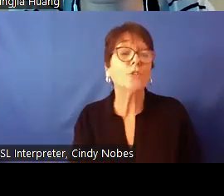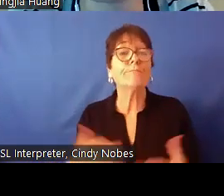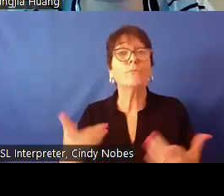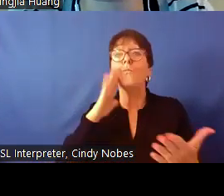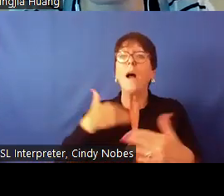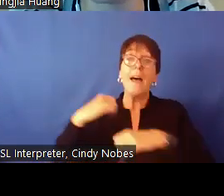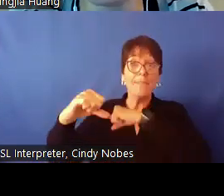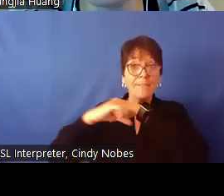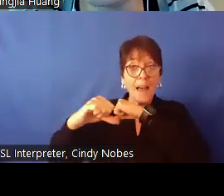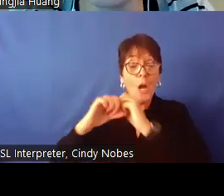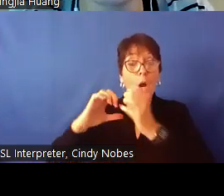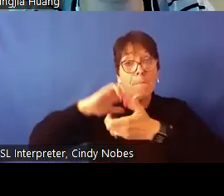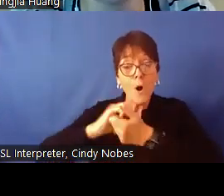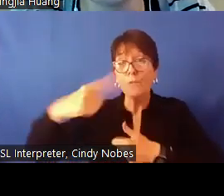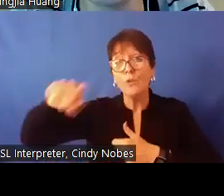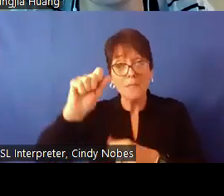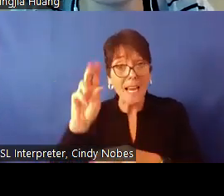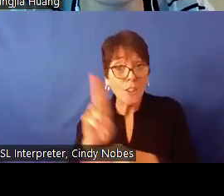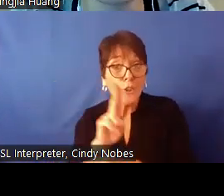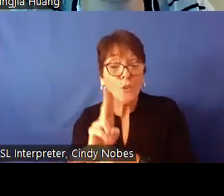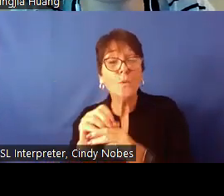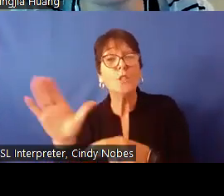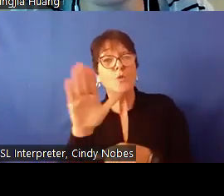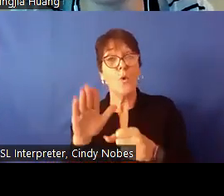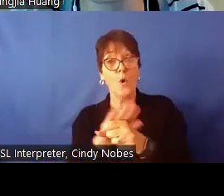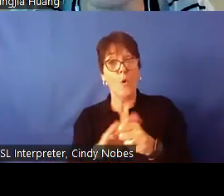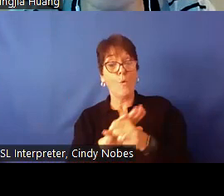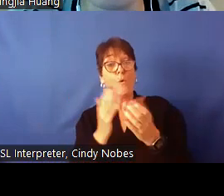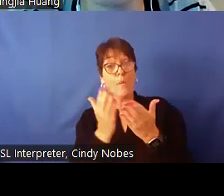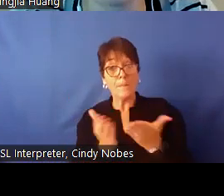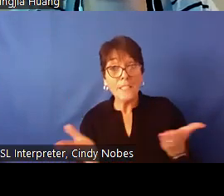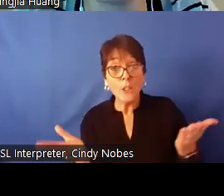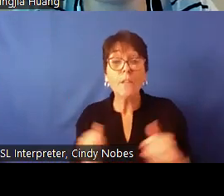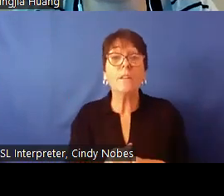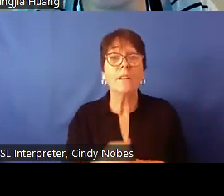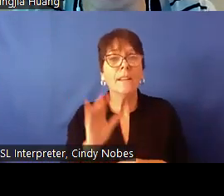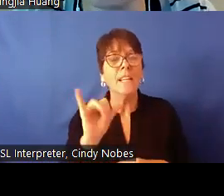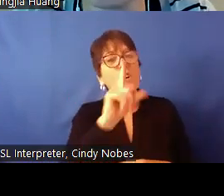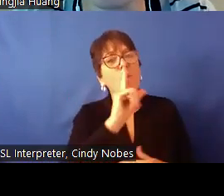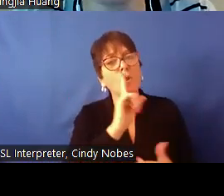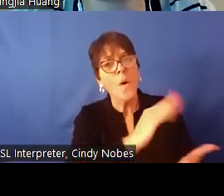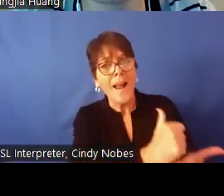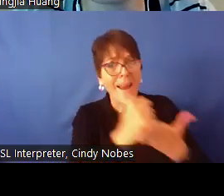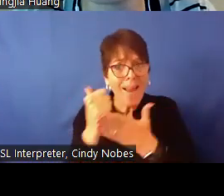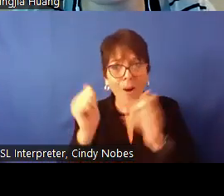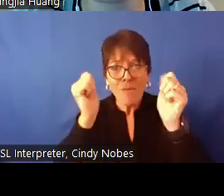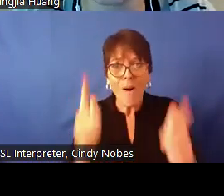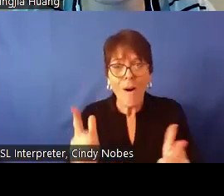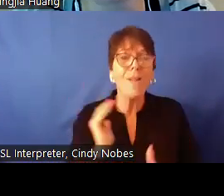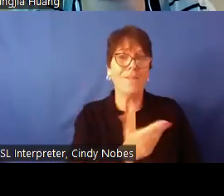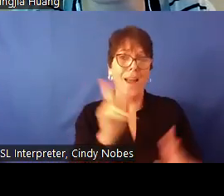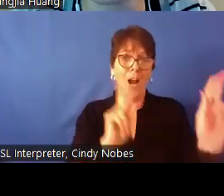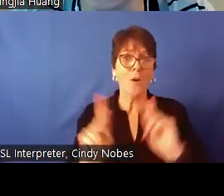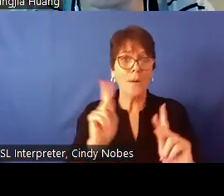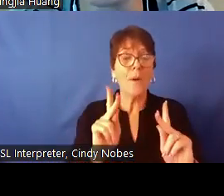flyers that our partners can use in their local materials. And that's really to help all our beneficiaries gain